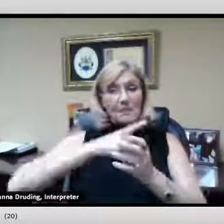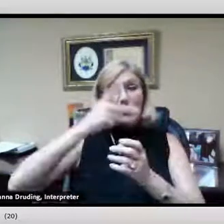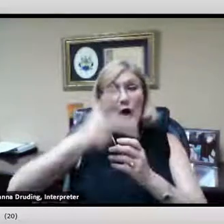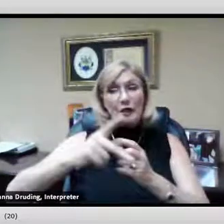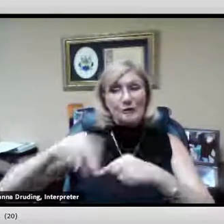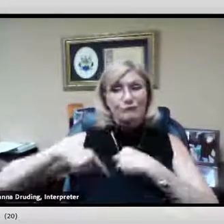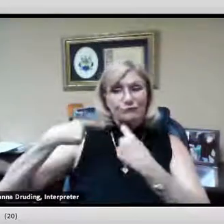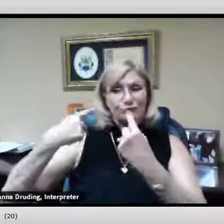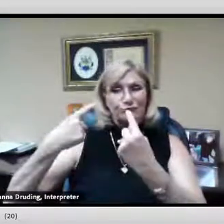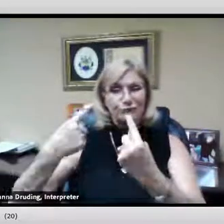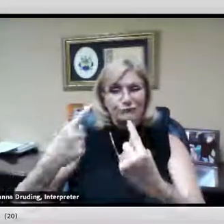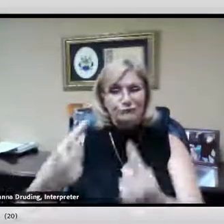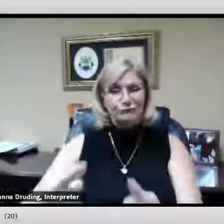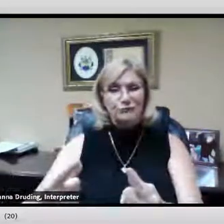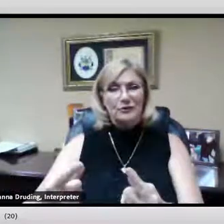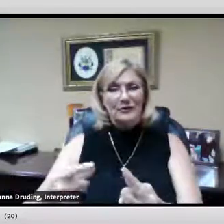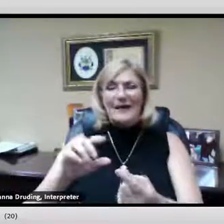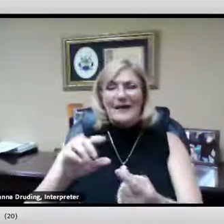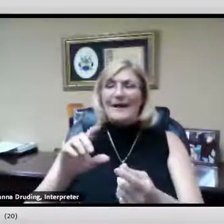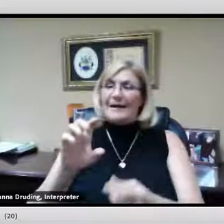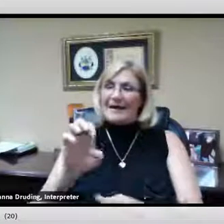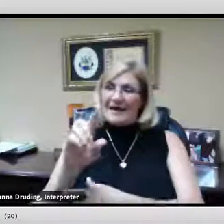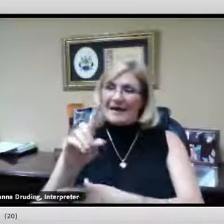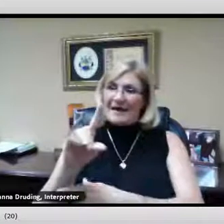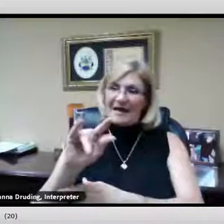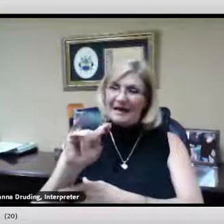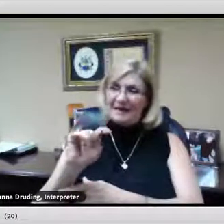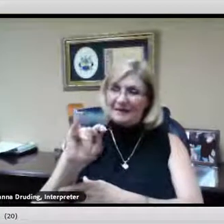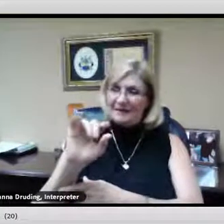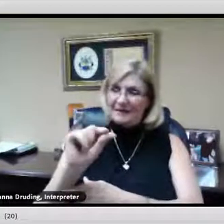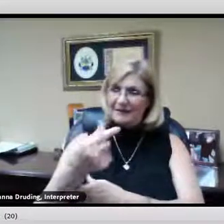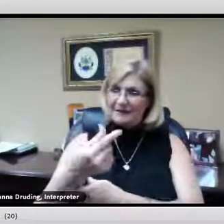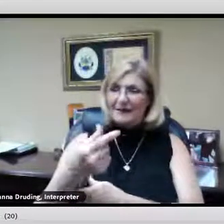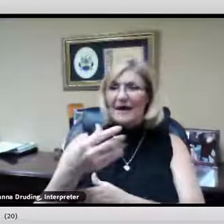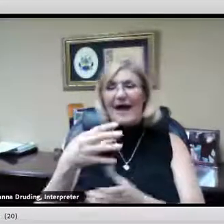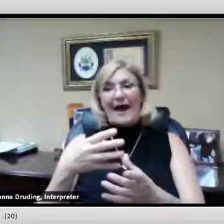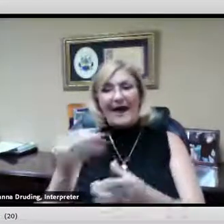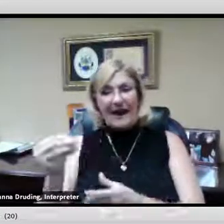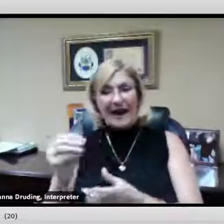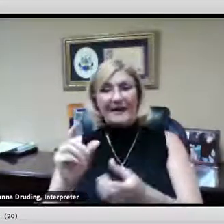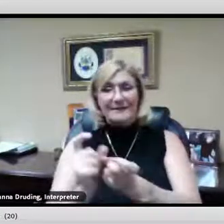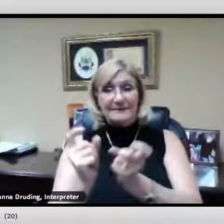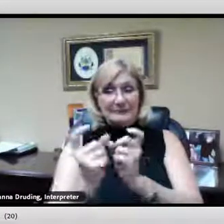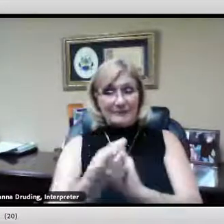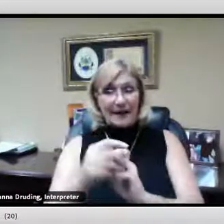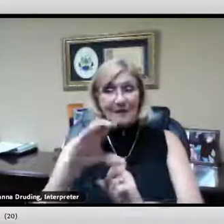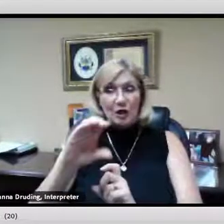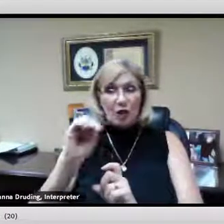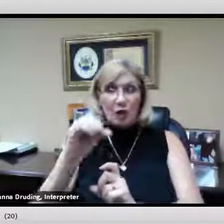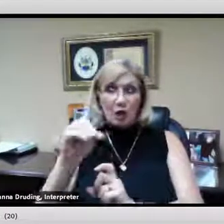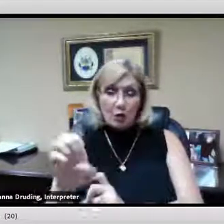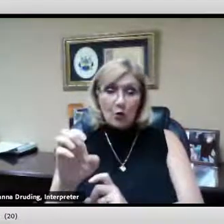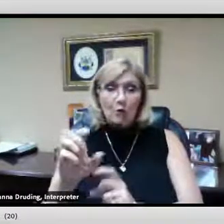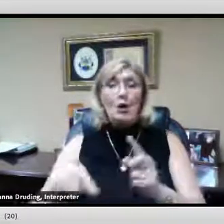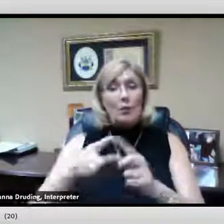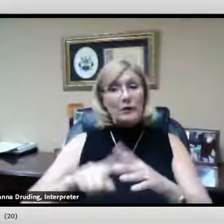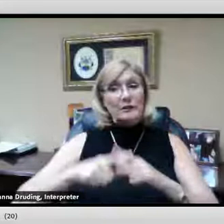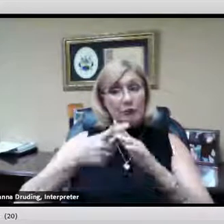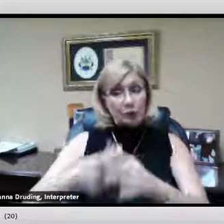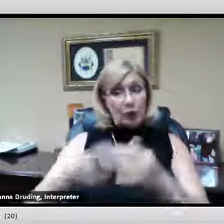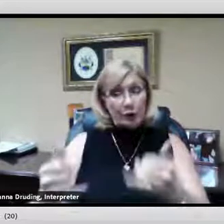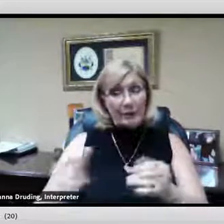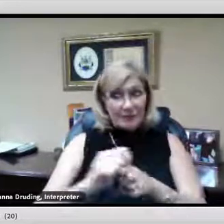that involved editing and adapting of code. Um, the only code that I really had much training with when I started